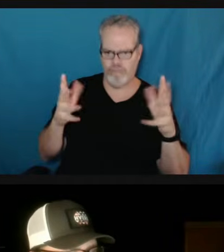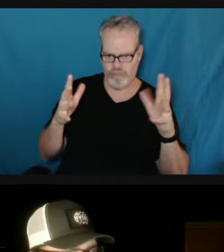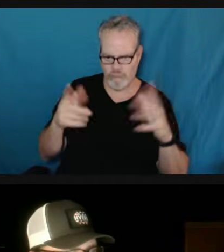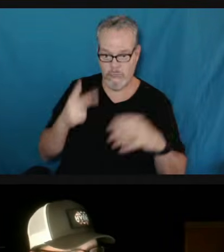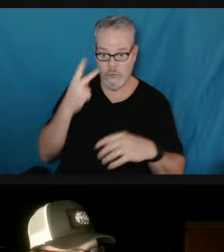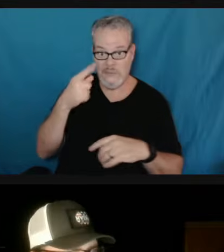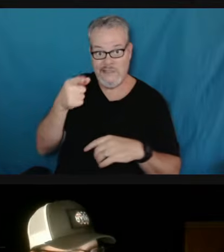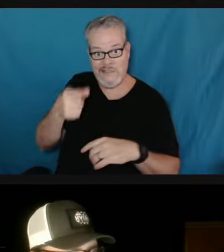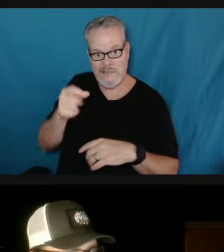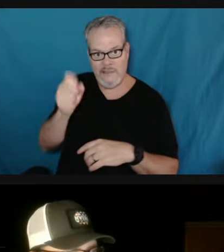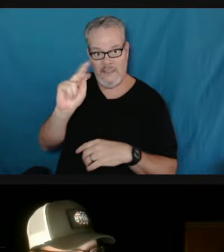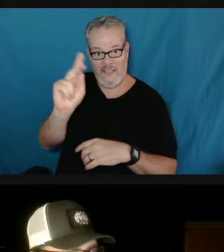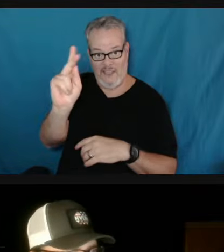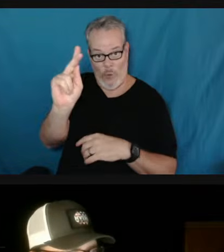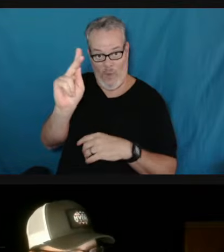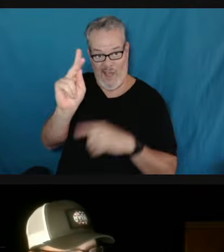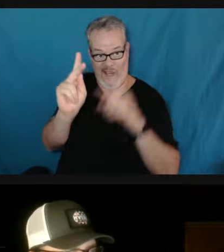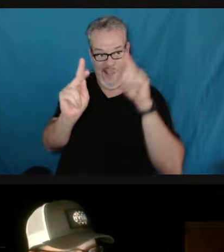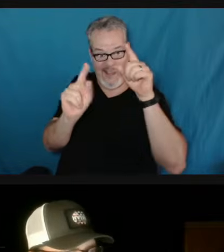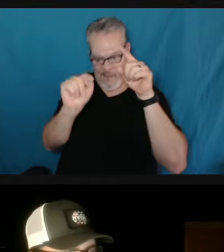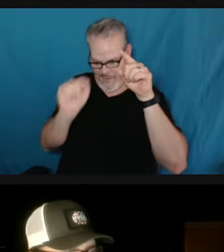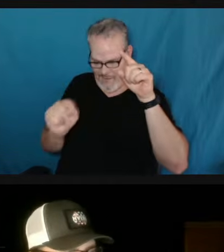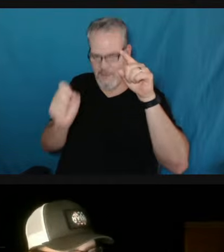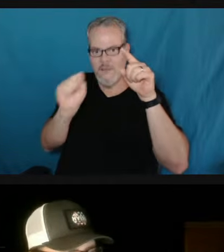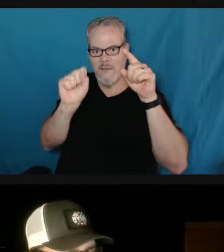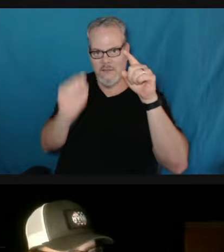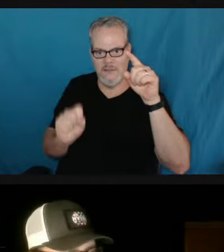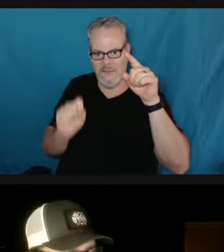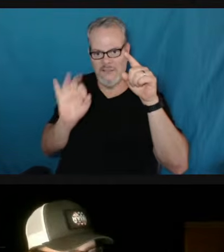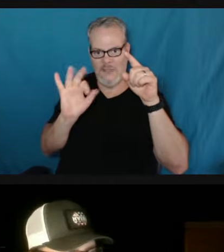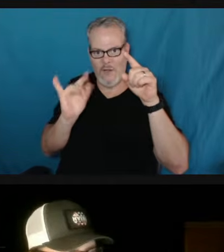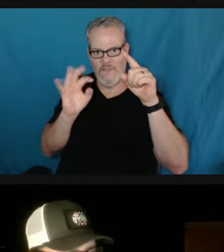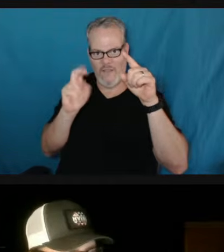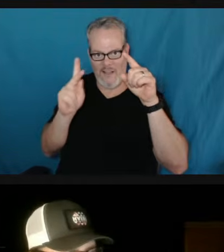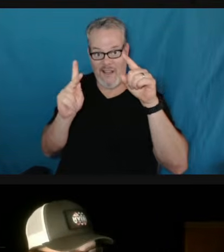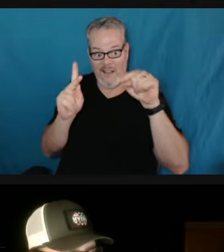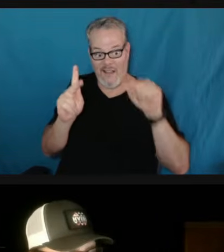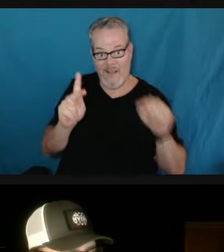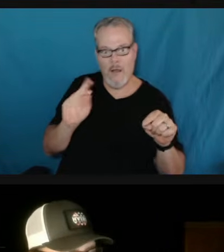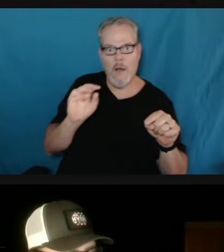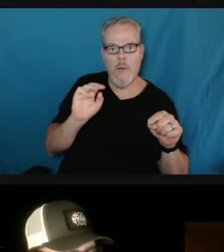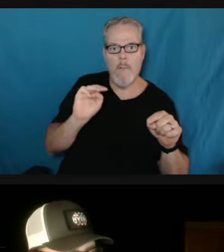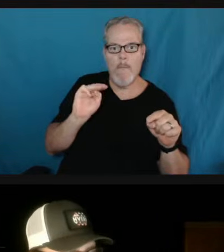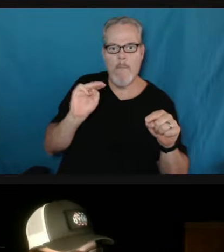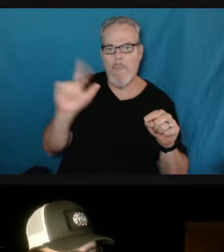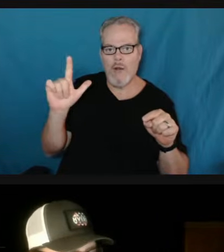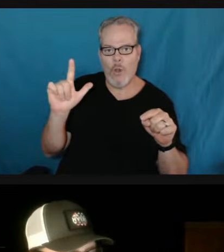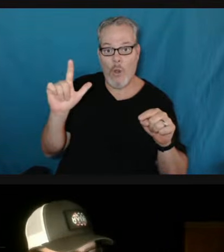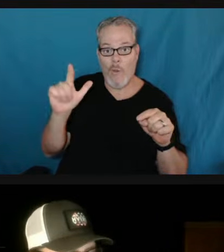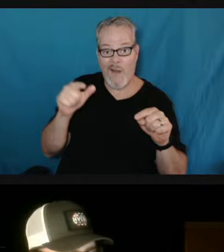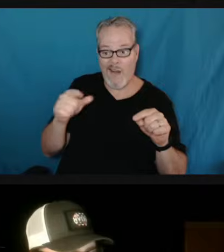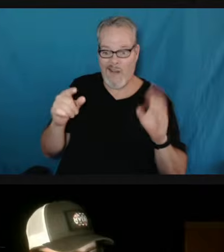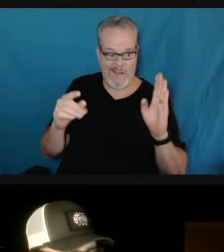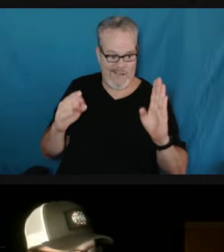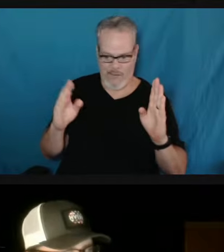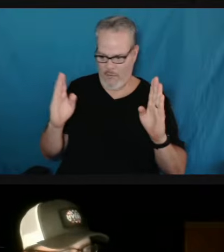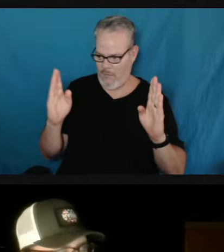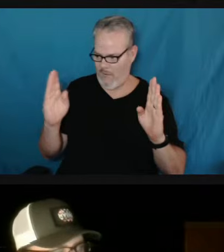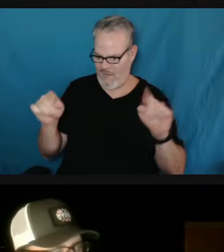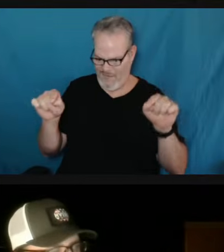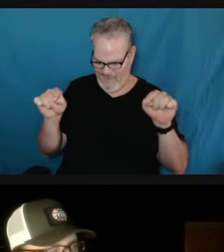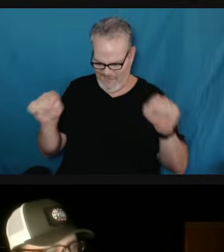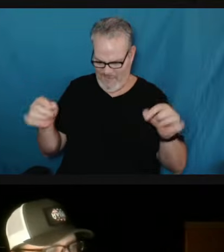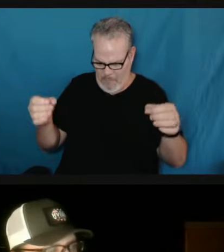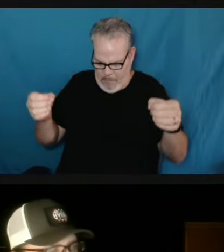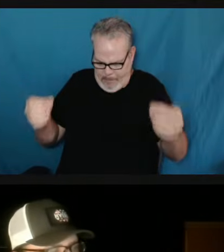flank, and Mauna Loa's southeast flank, which is in between Mauna Loa and Kilauea zone, that is adjusting to